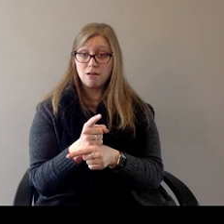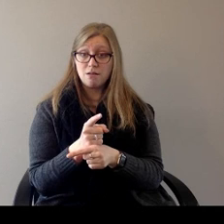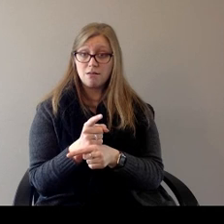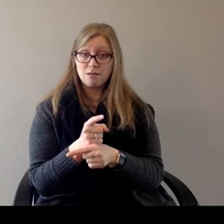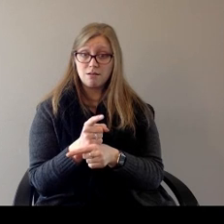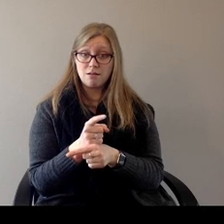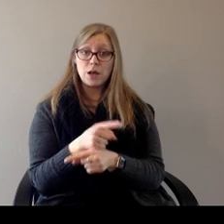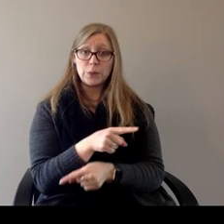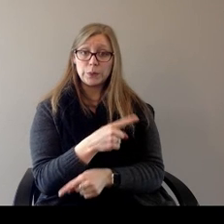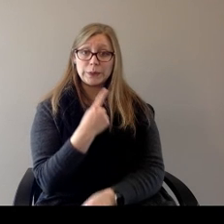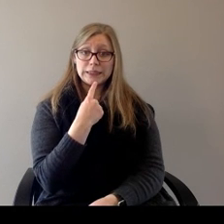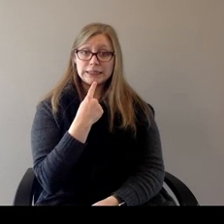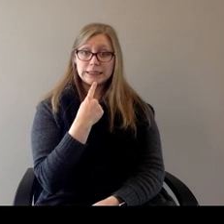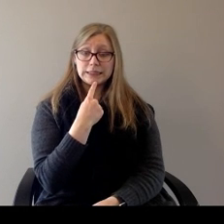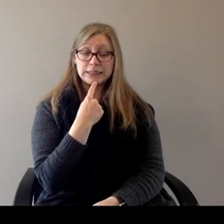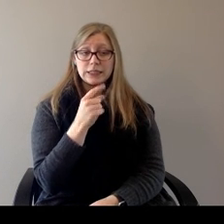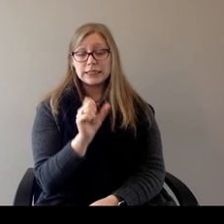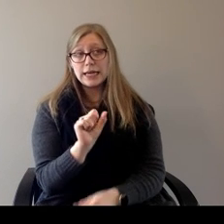we can say that